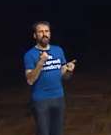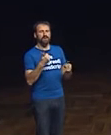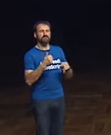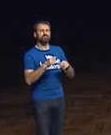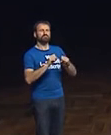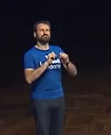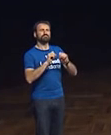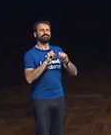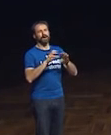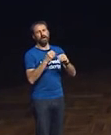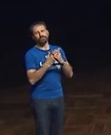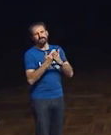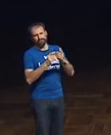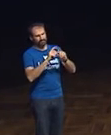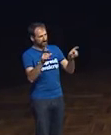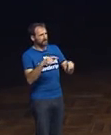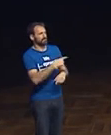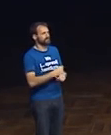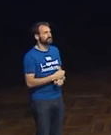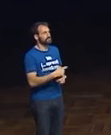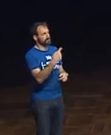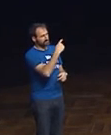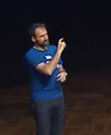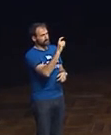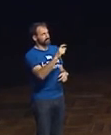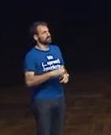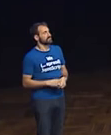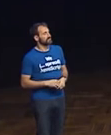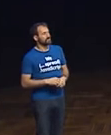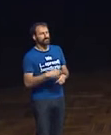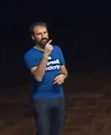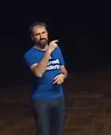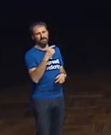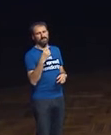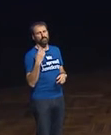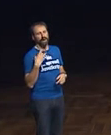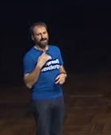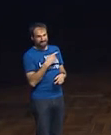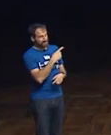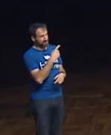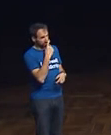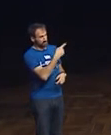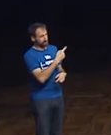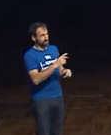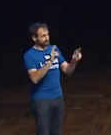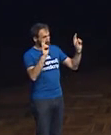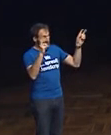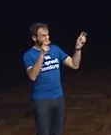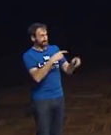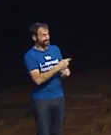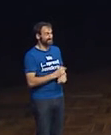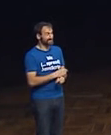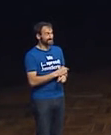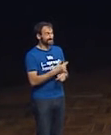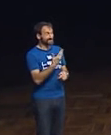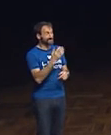Wales, and it just says, can I buy train tickets for future travel? Sounds really exciting.